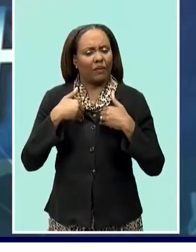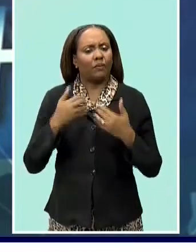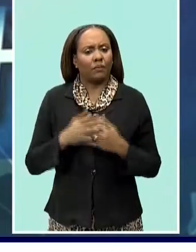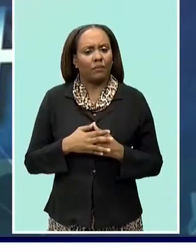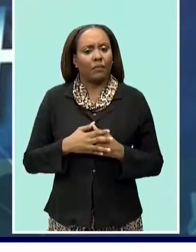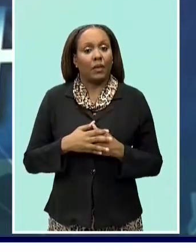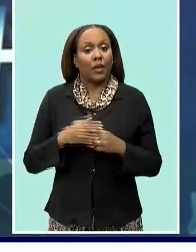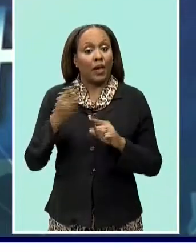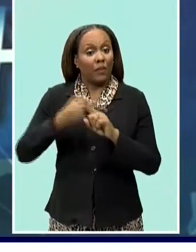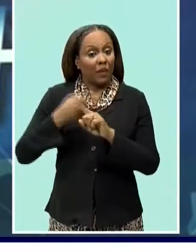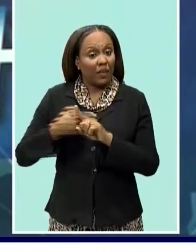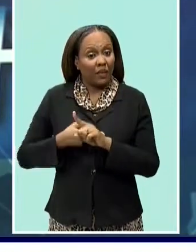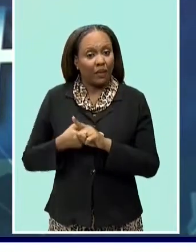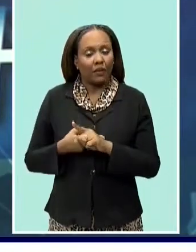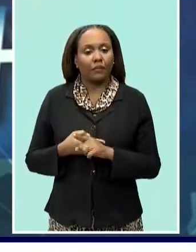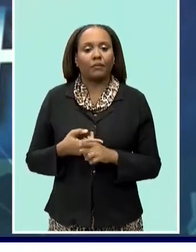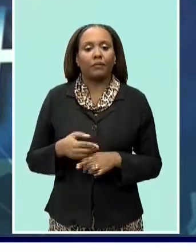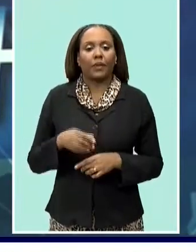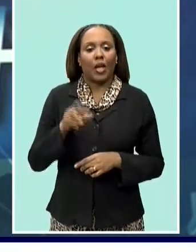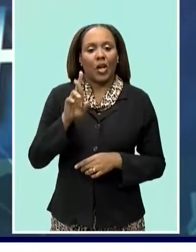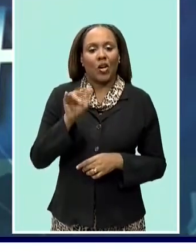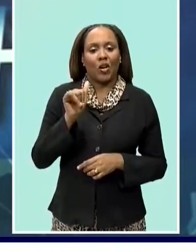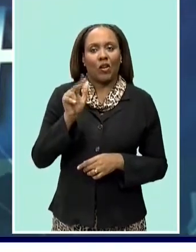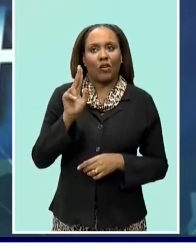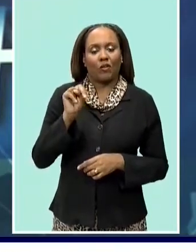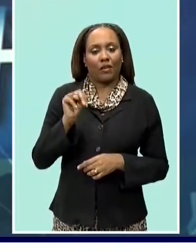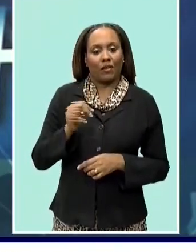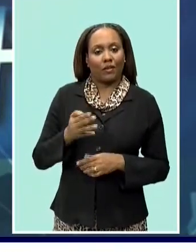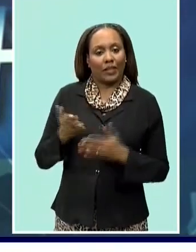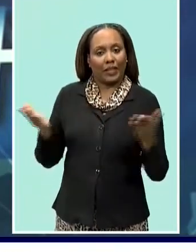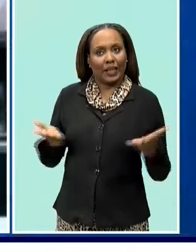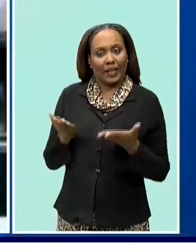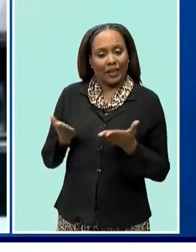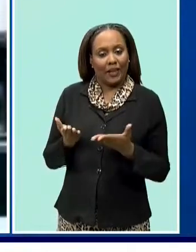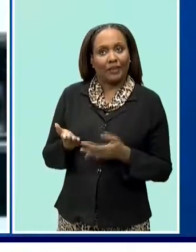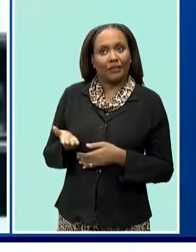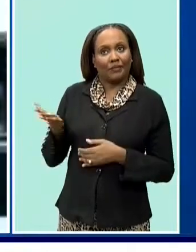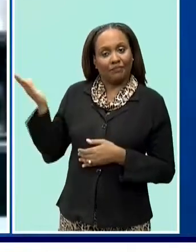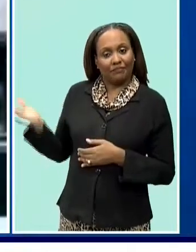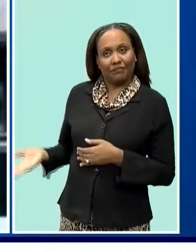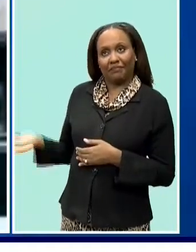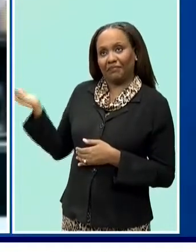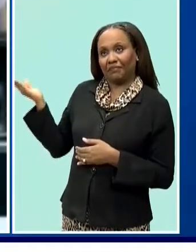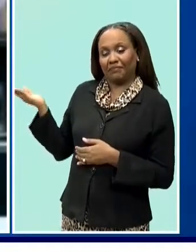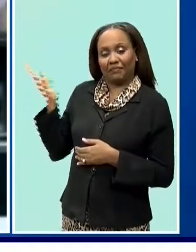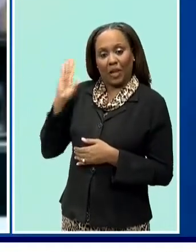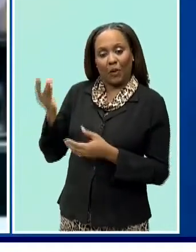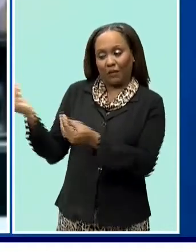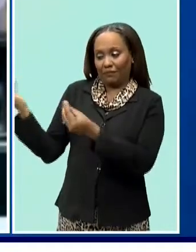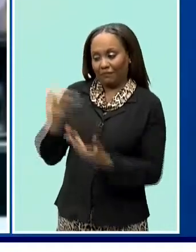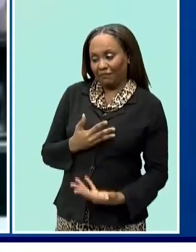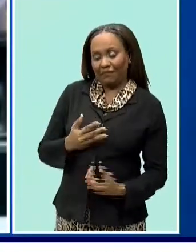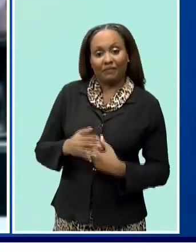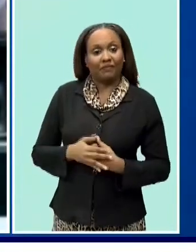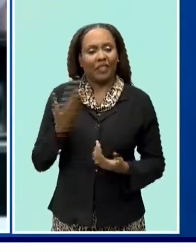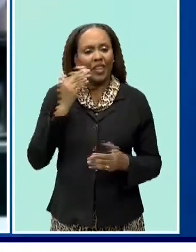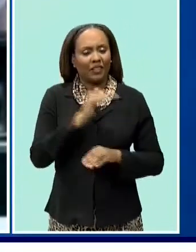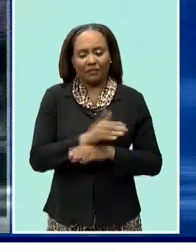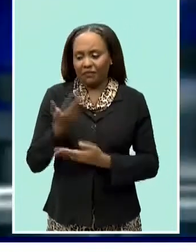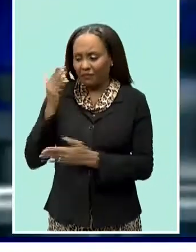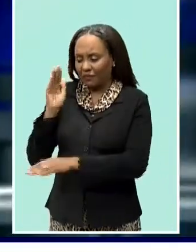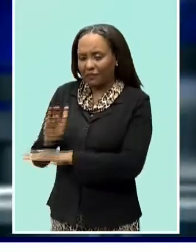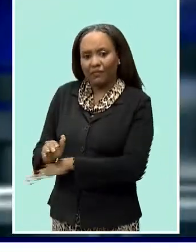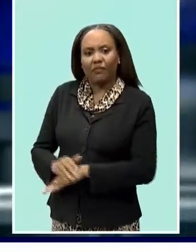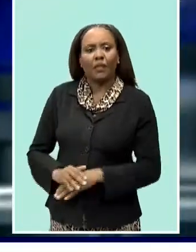Here to break down the numbers and give us an idea of what will happen is our Ryan Broom. Good evening, Ryan. Good evening, Shane. Good evening, viewers. Well, it is